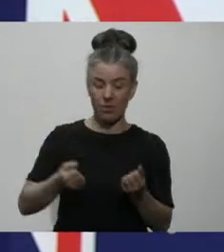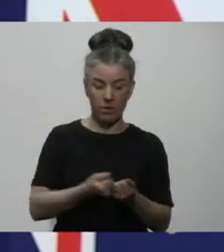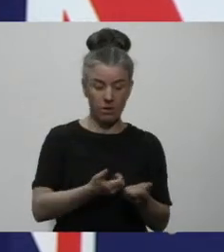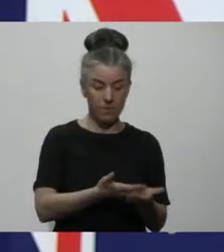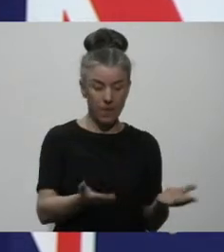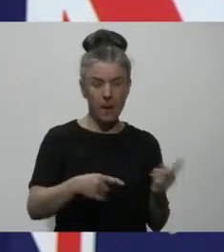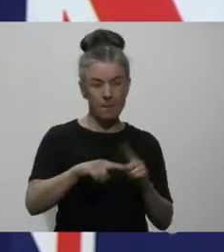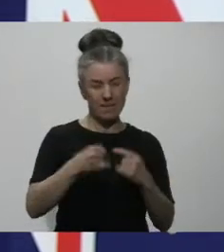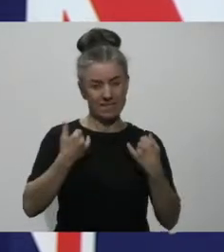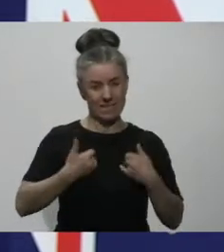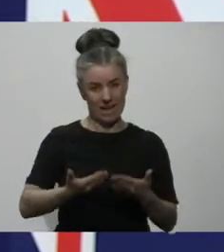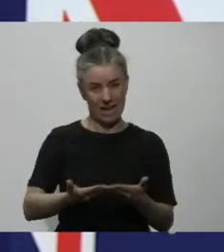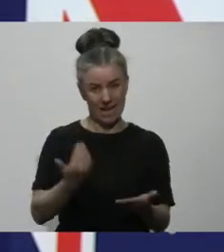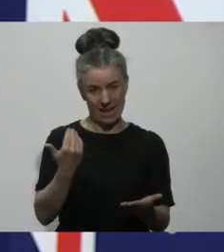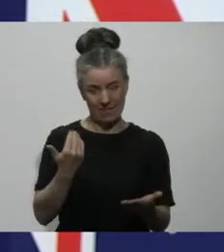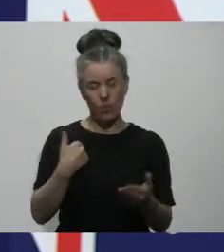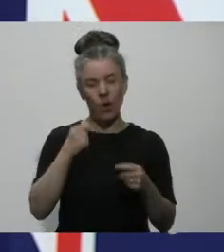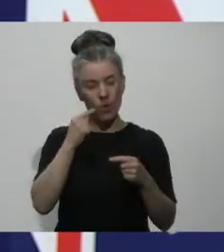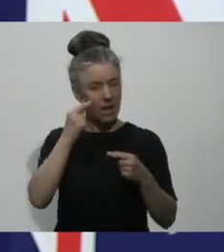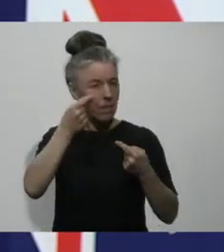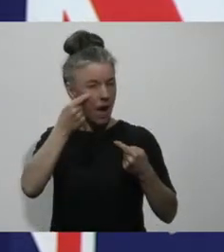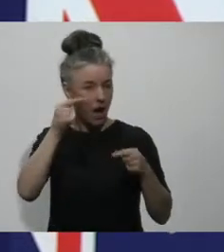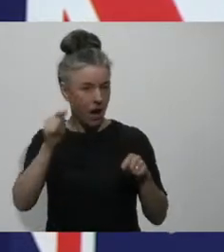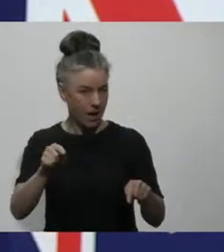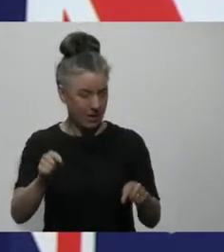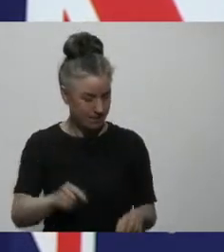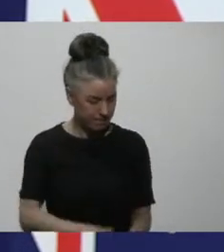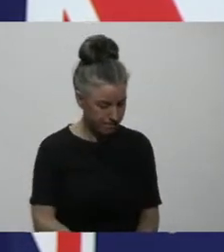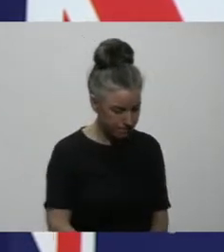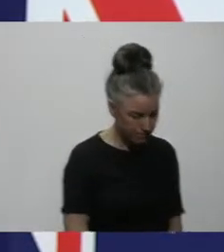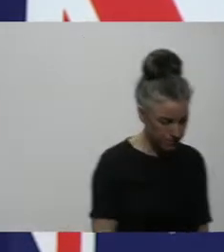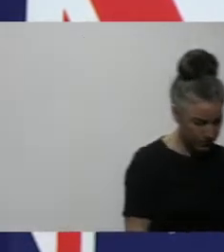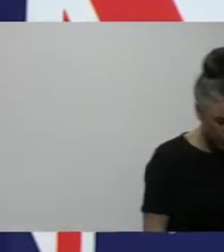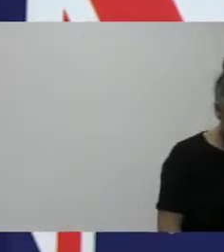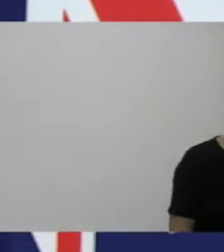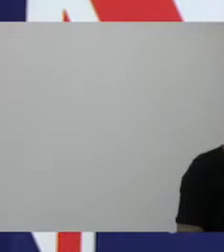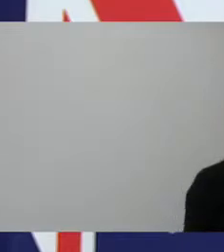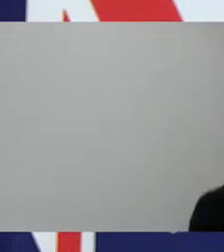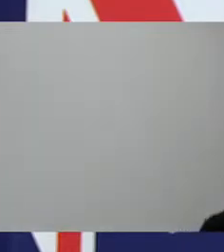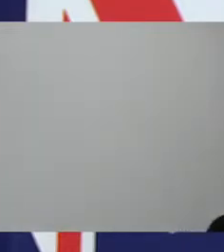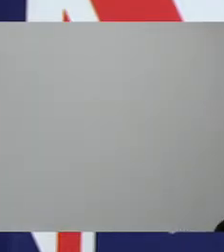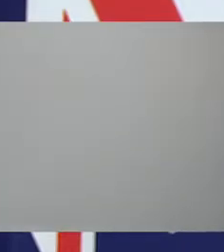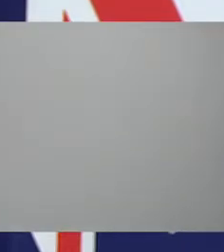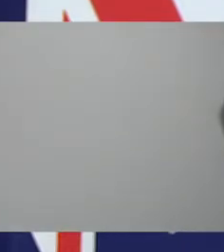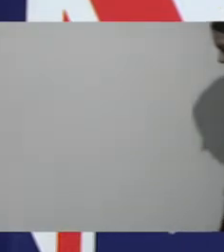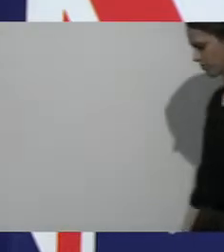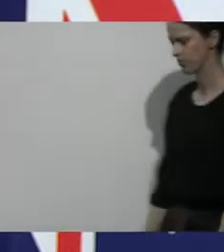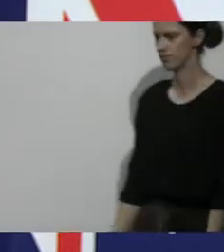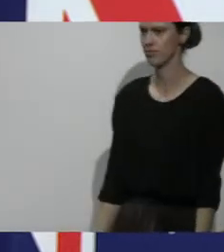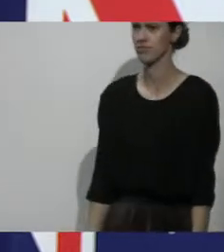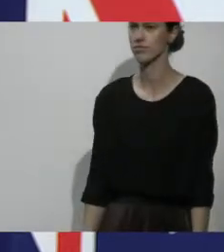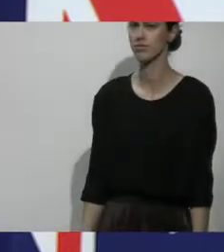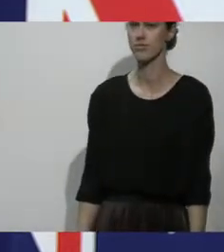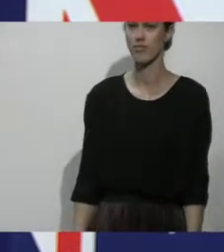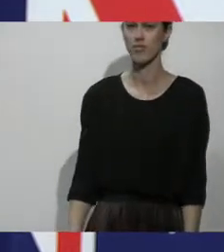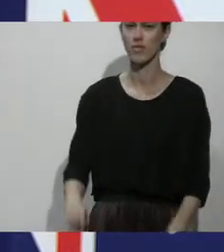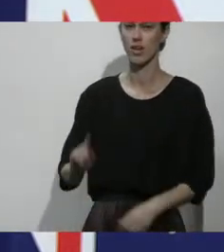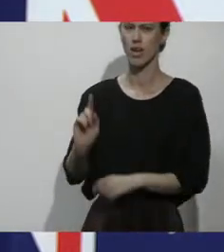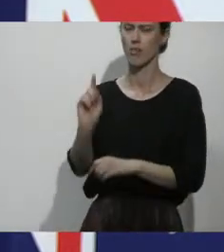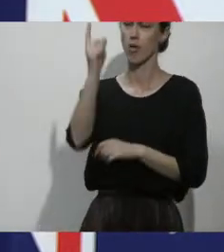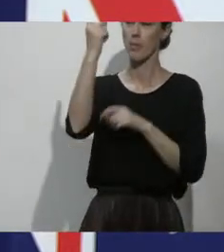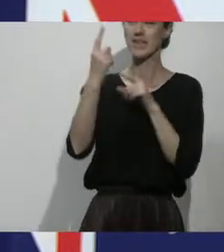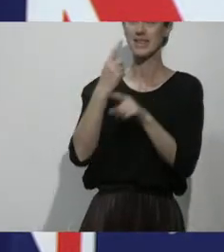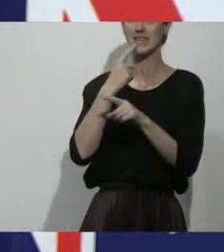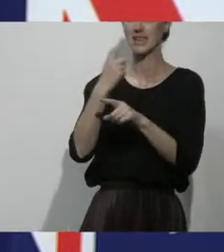are continuing to monitor the schemes we've got. The Prime Minister mentioned the Cabinet got economic advice on the economic